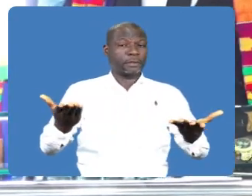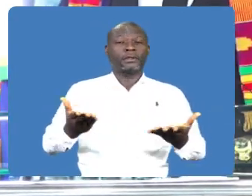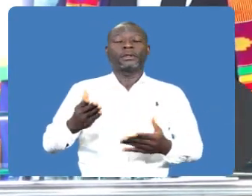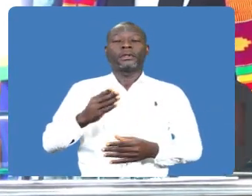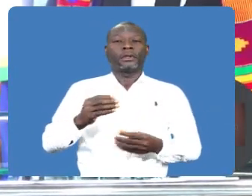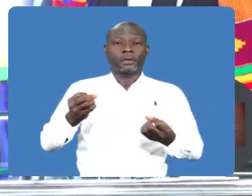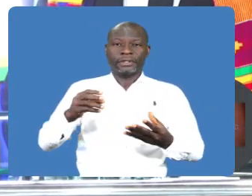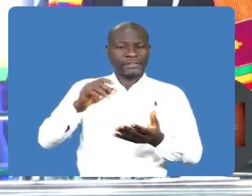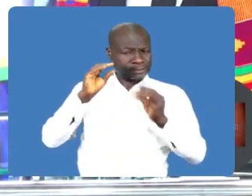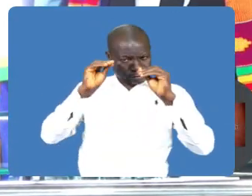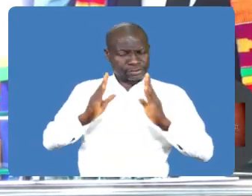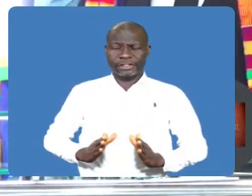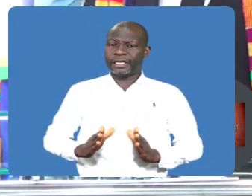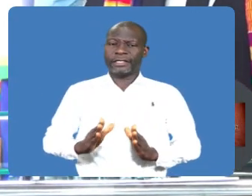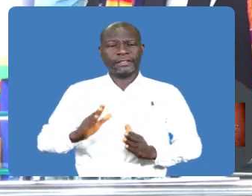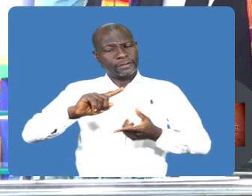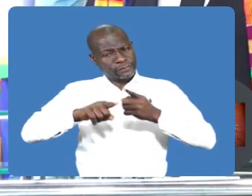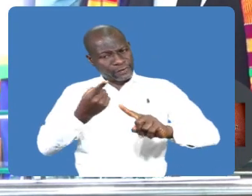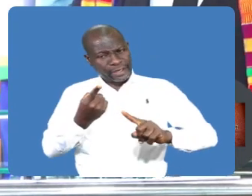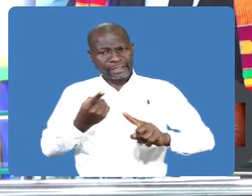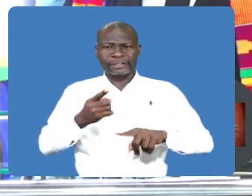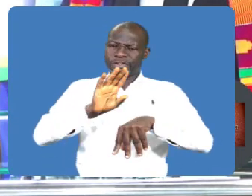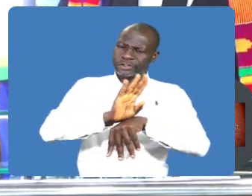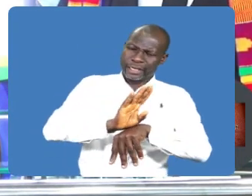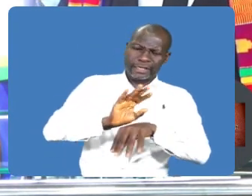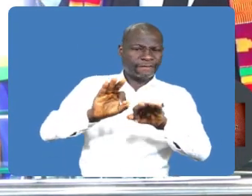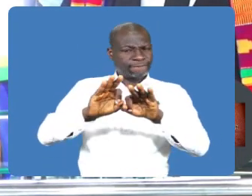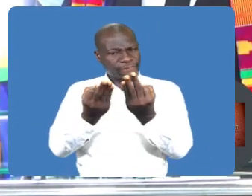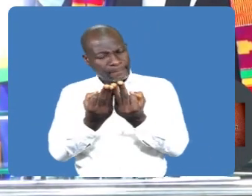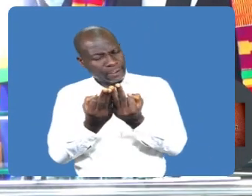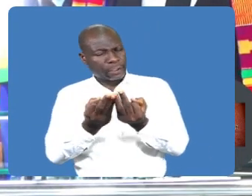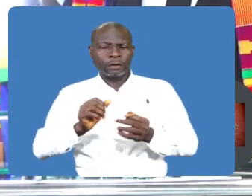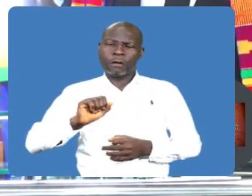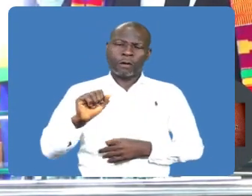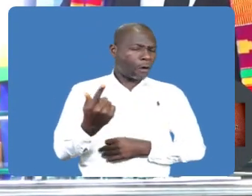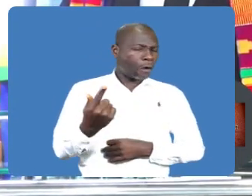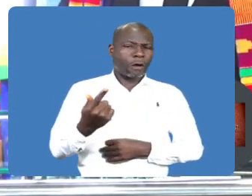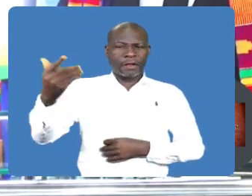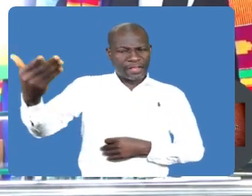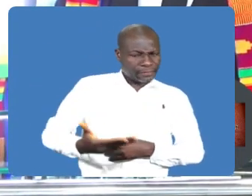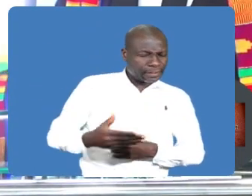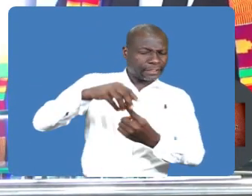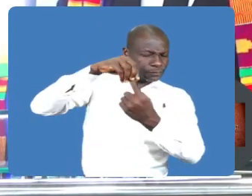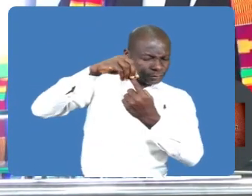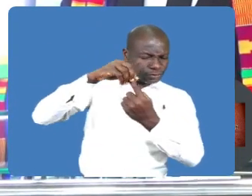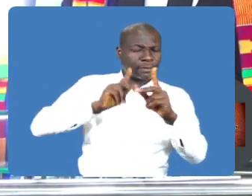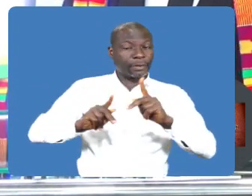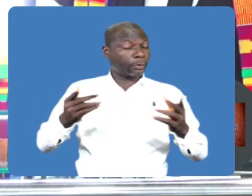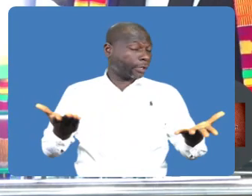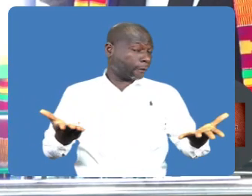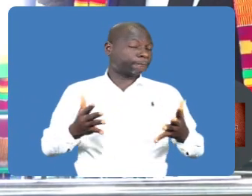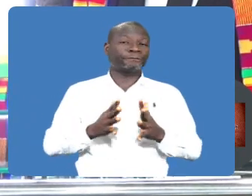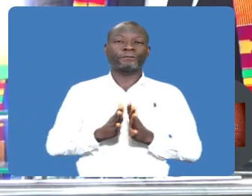teaching faculty, alumni, friends, family, distinguished ladies and gentlemen,